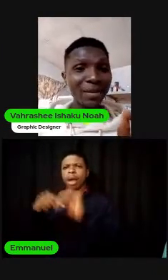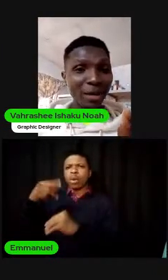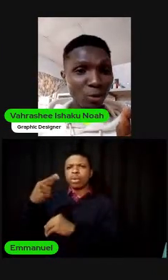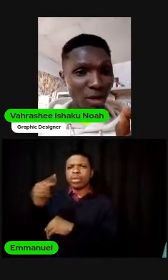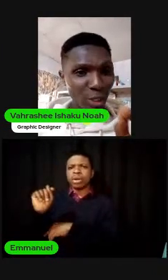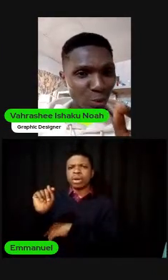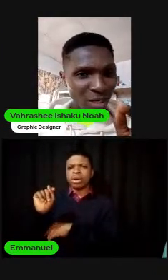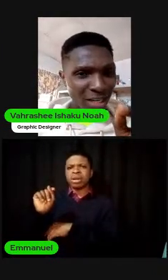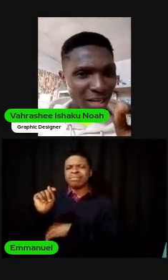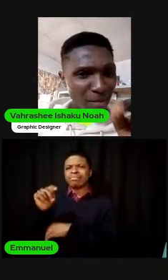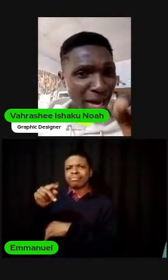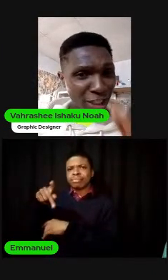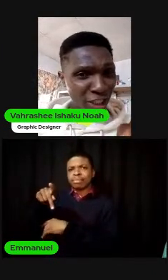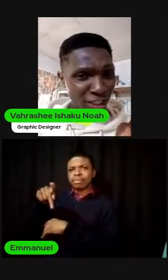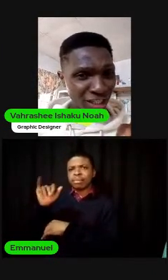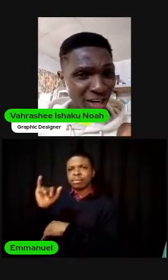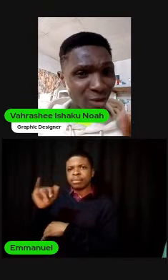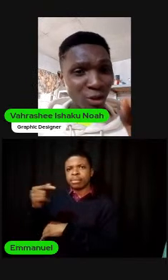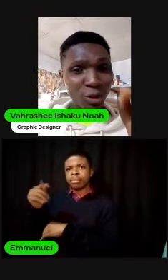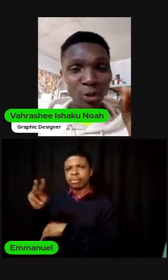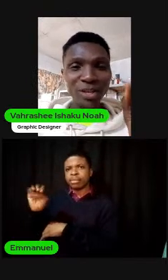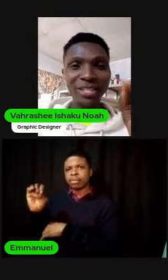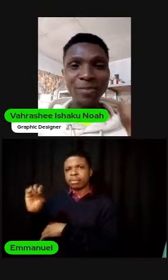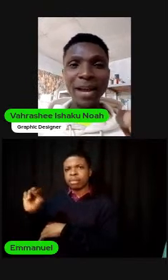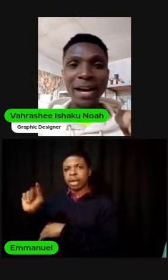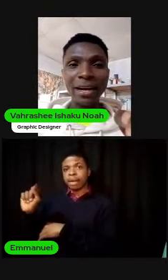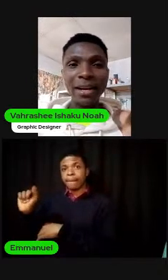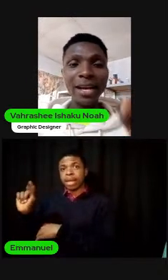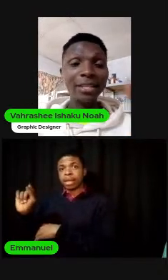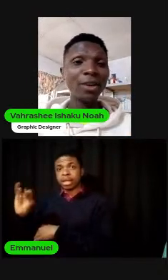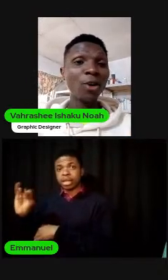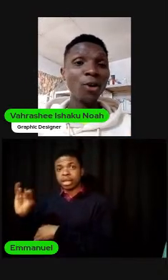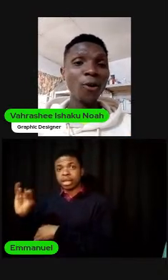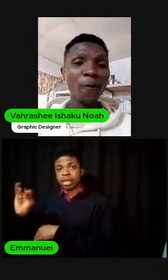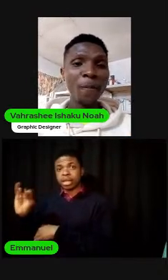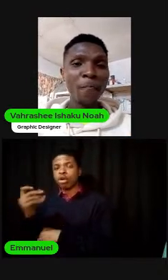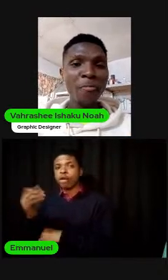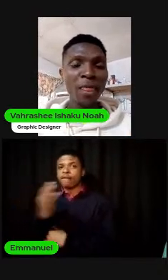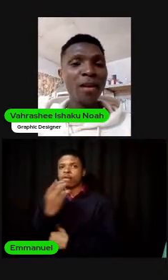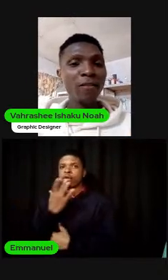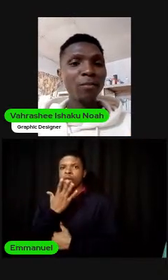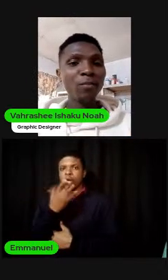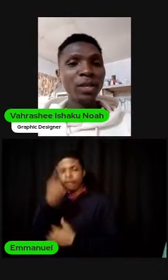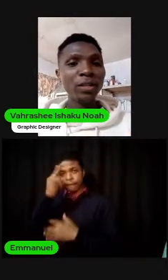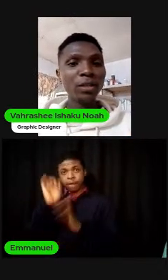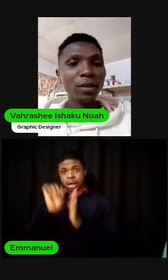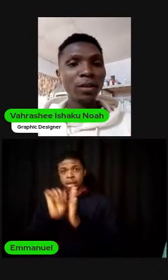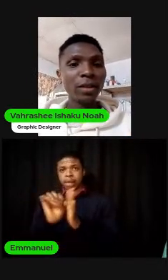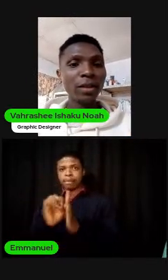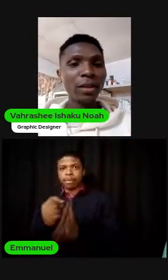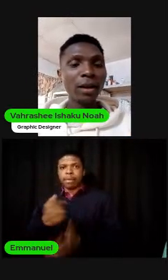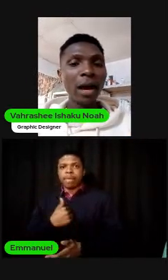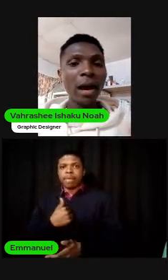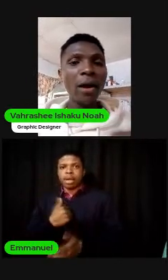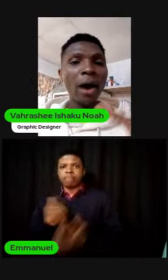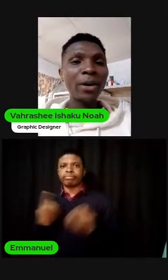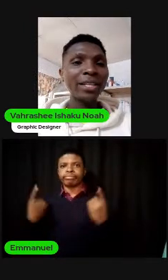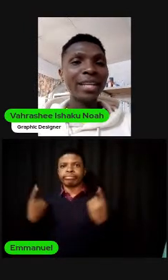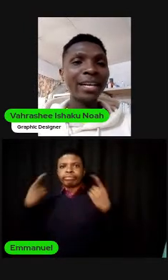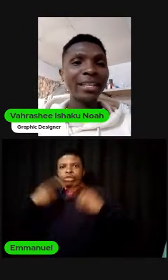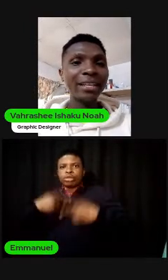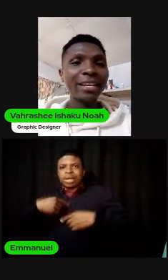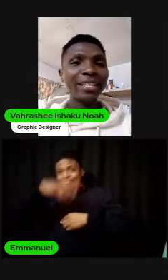Mr. Emmanuel is wearing a black shirt. How did you know it's black? That is a color. From this,